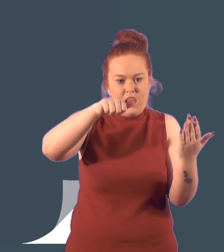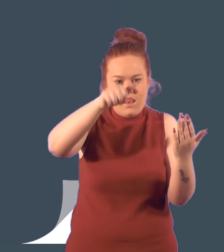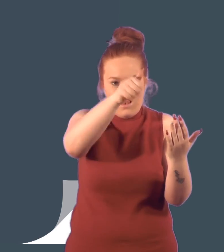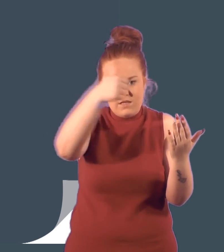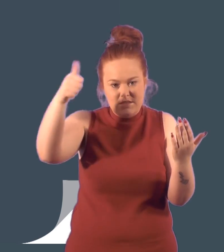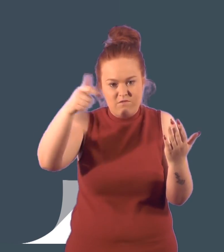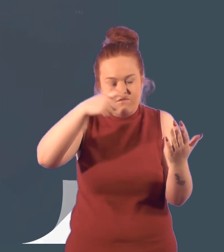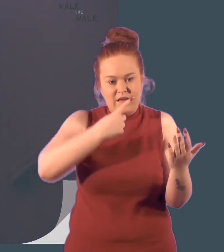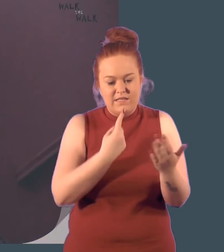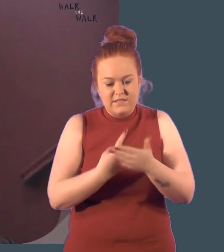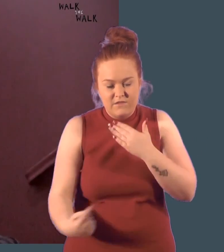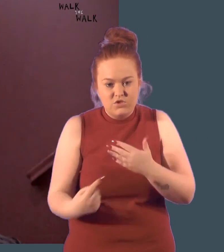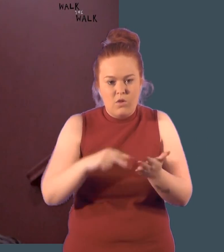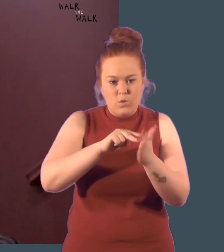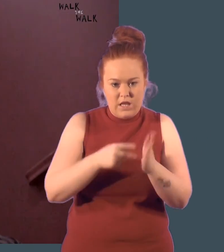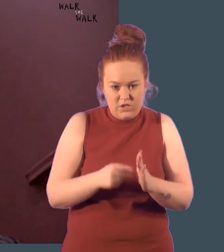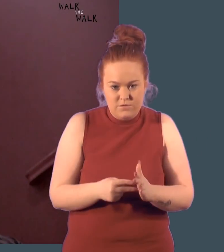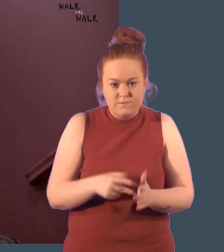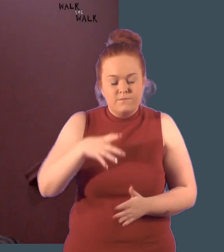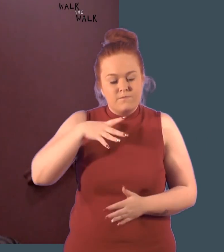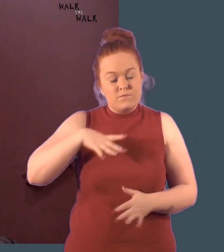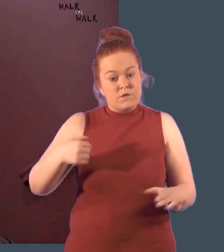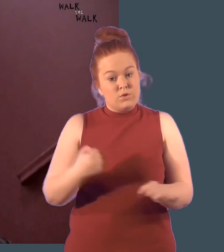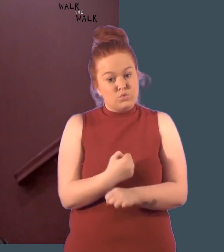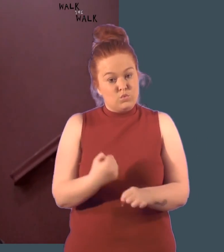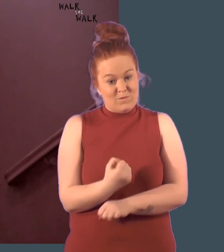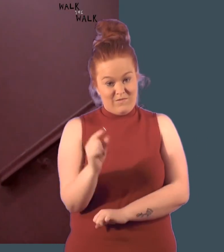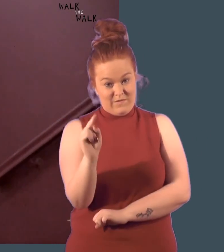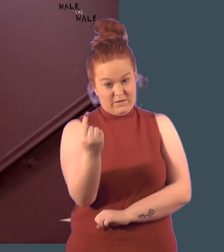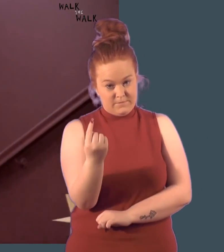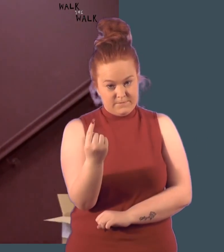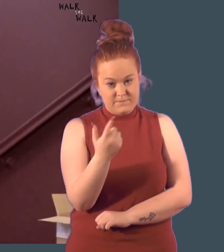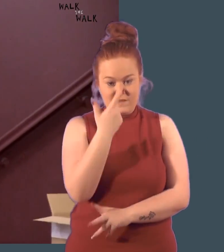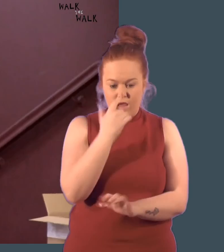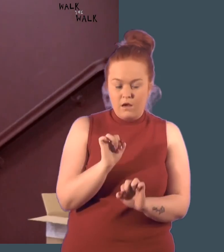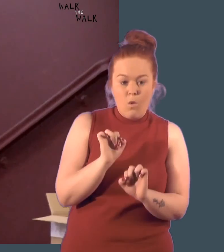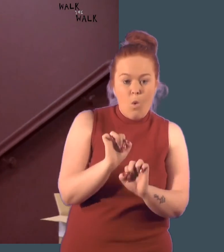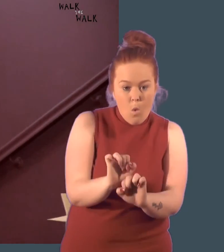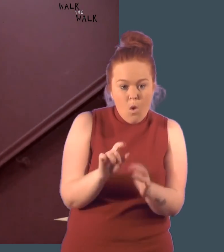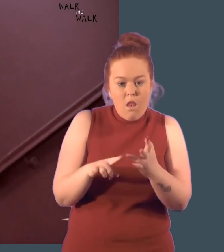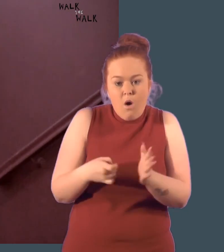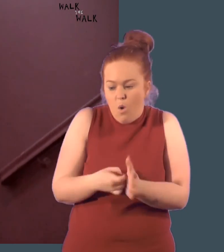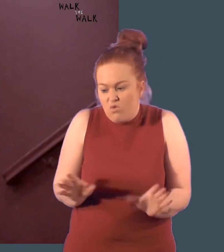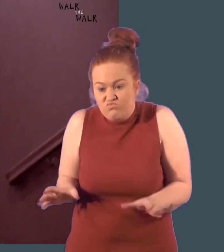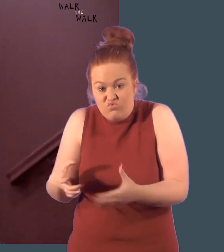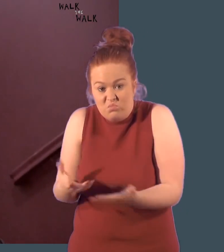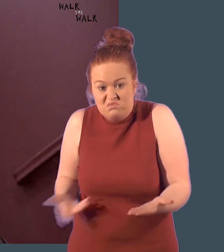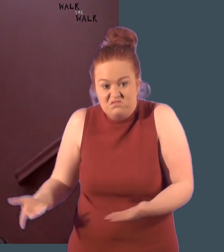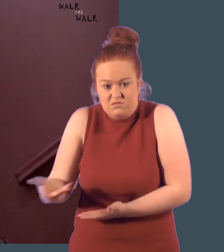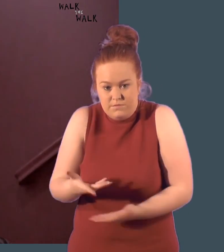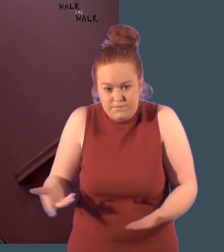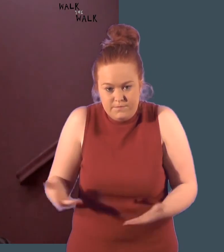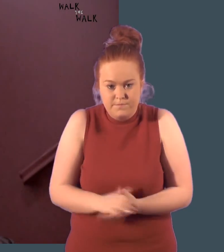and organisations. And what I would like you to do, first of all, and you can do this on your own or you can chat in your groups, it's up to